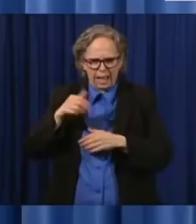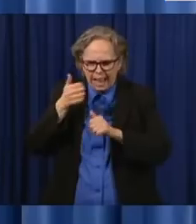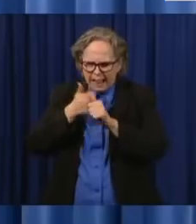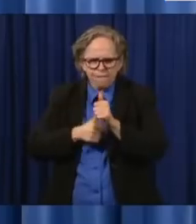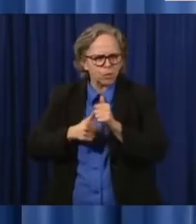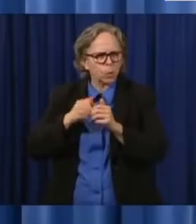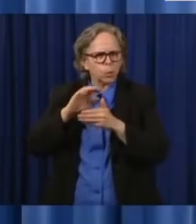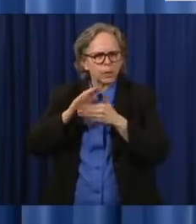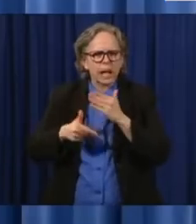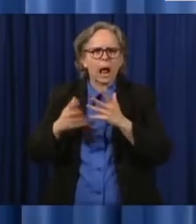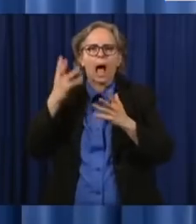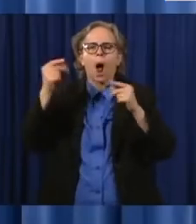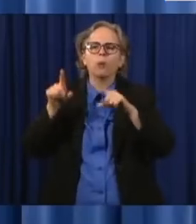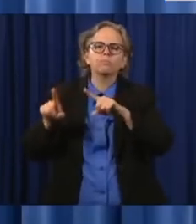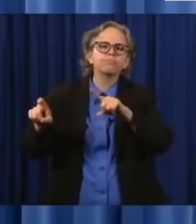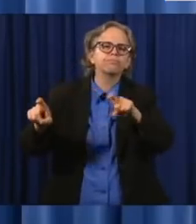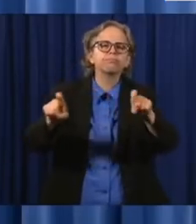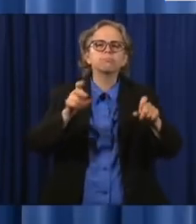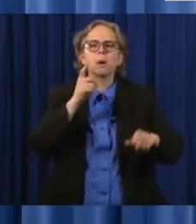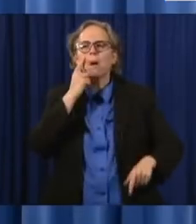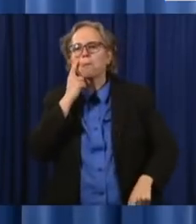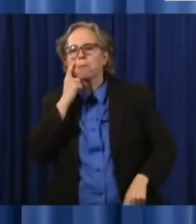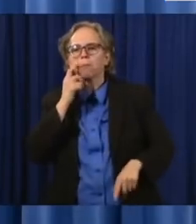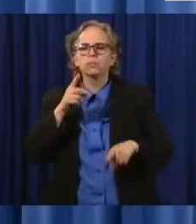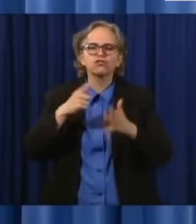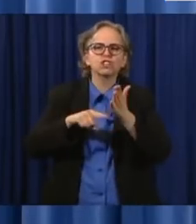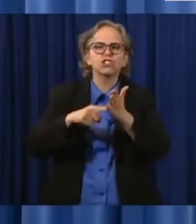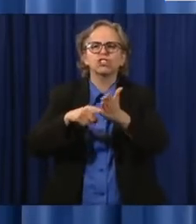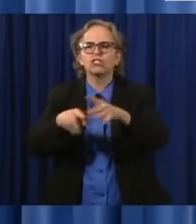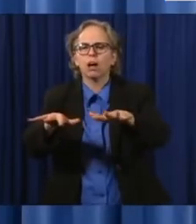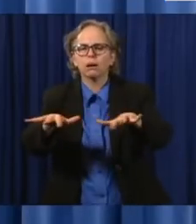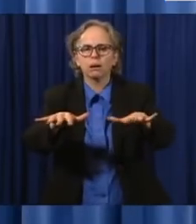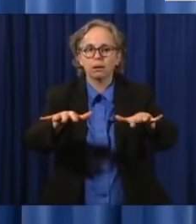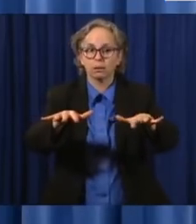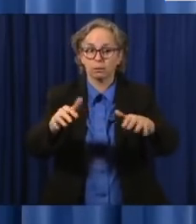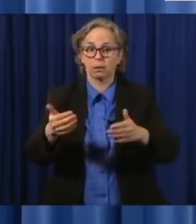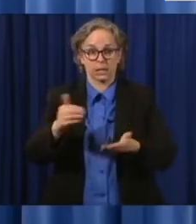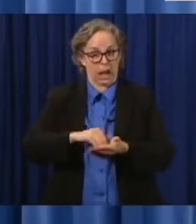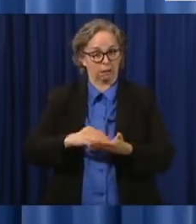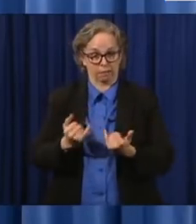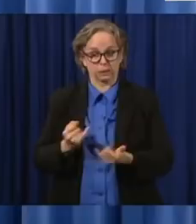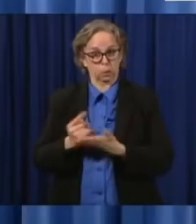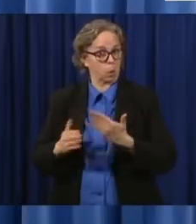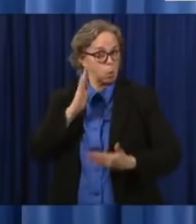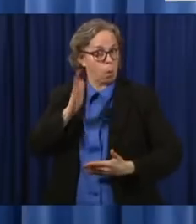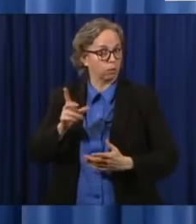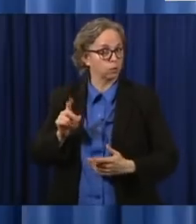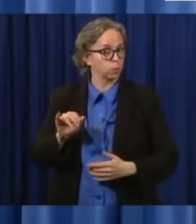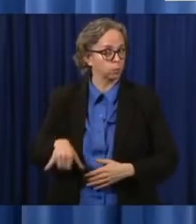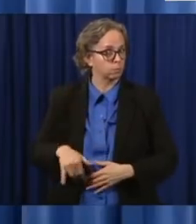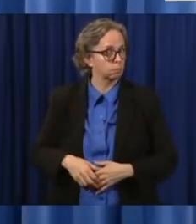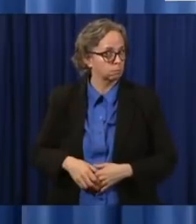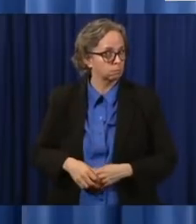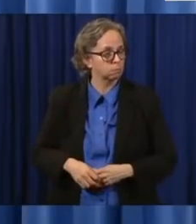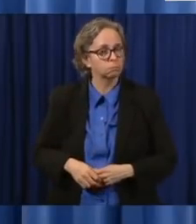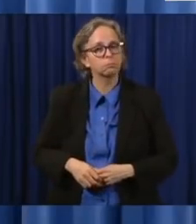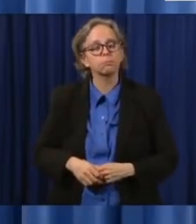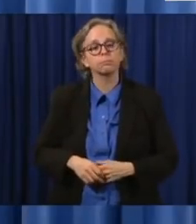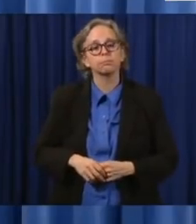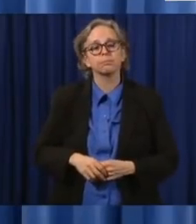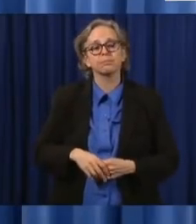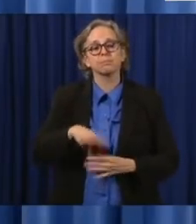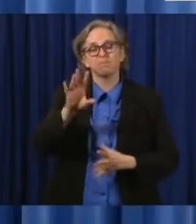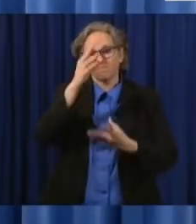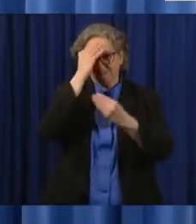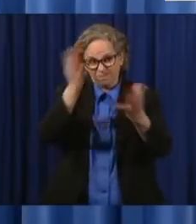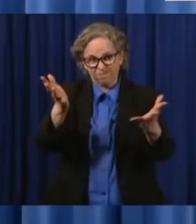and they're out there, and they'll be out there again this coming weekend. So, as I told law enforcement, I had a phone